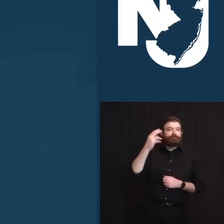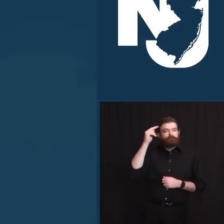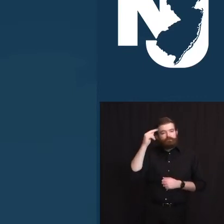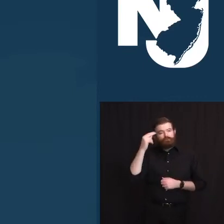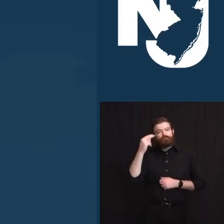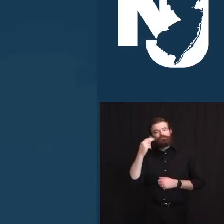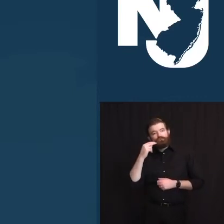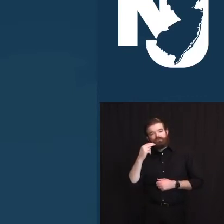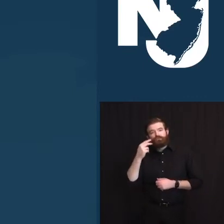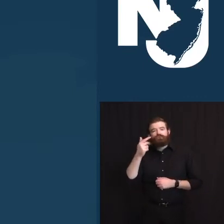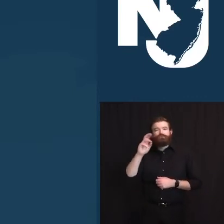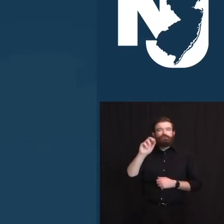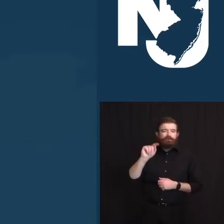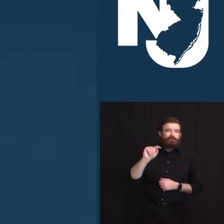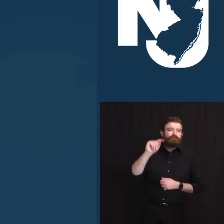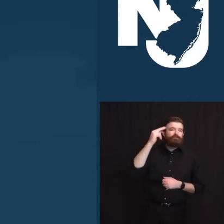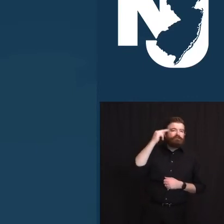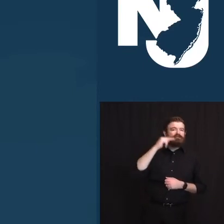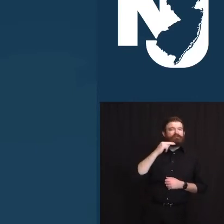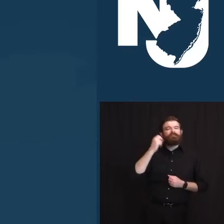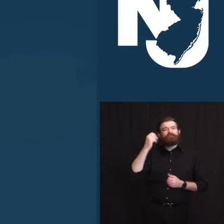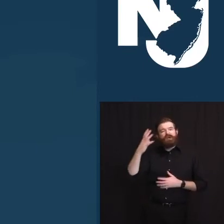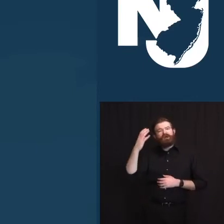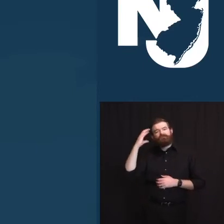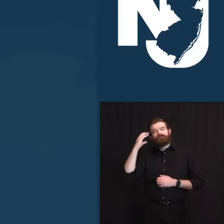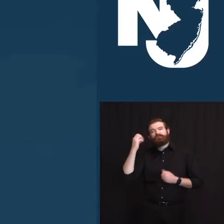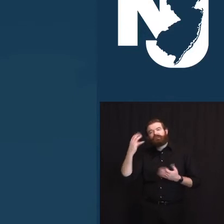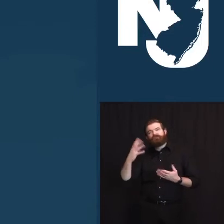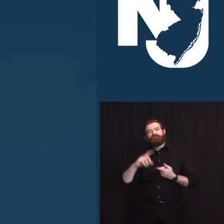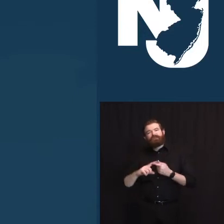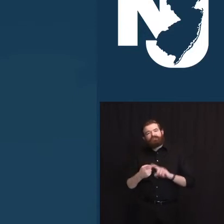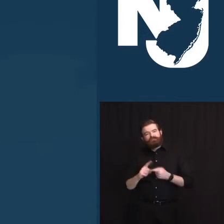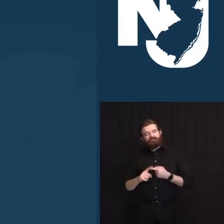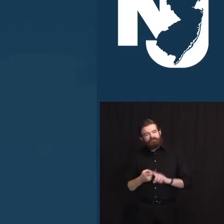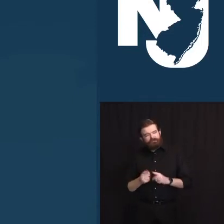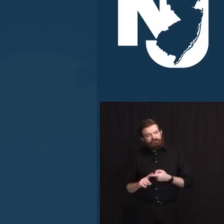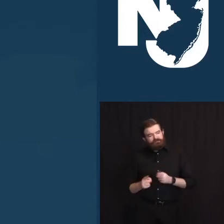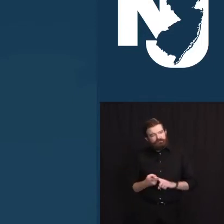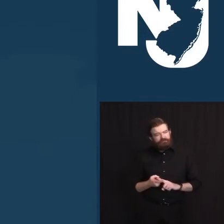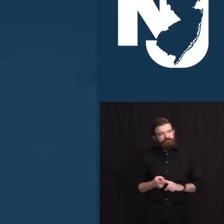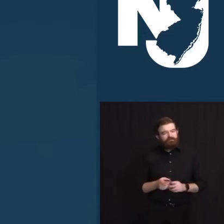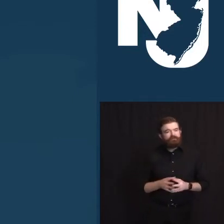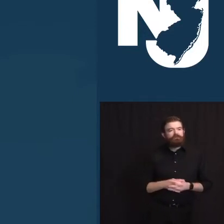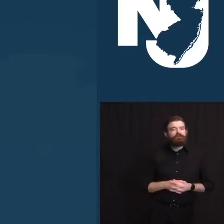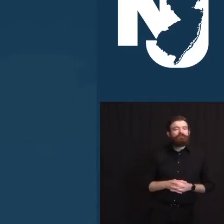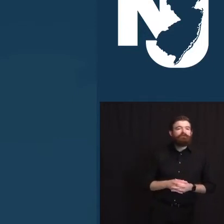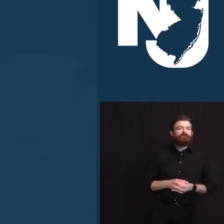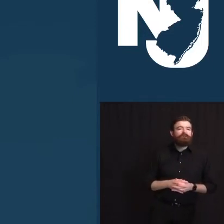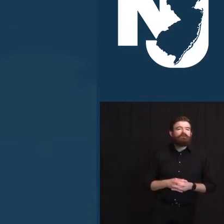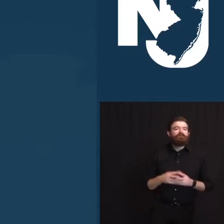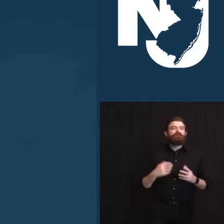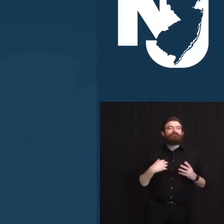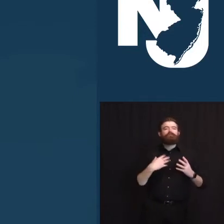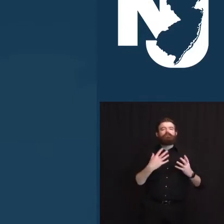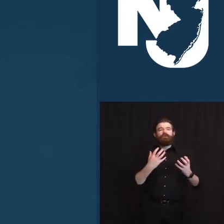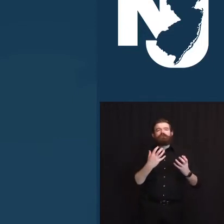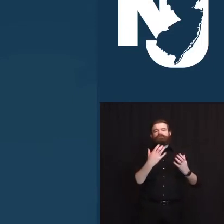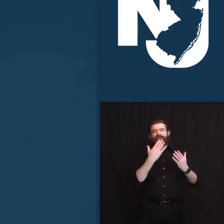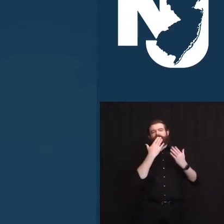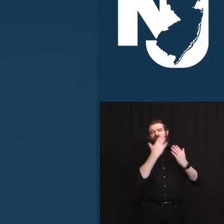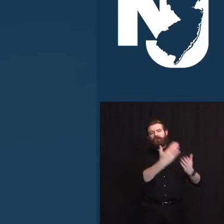great-nephews, cousins, and friends. I want to give a shout-out to my friend Assemblywoman Gabby Muscara, who brought Shorty's extraordinary life